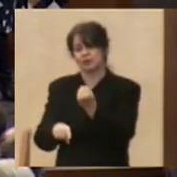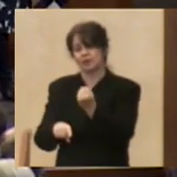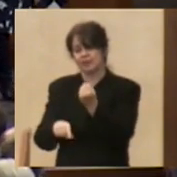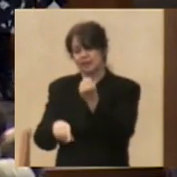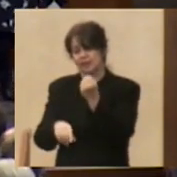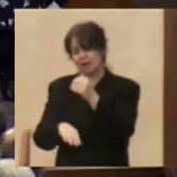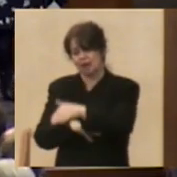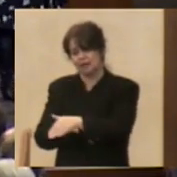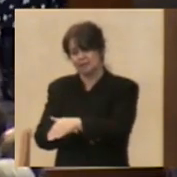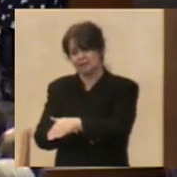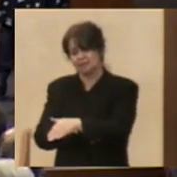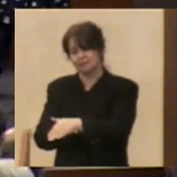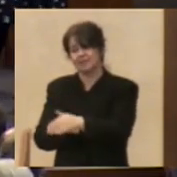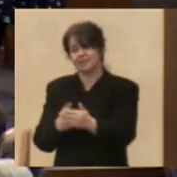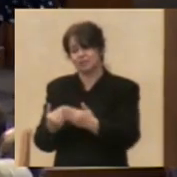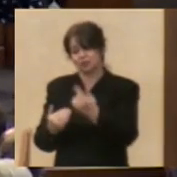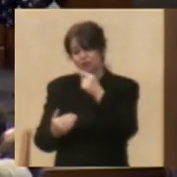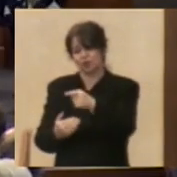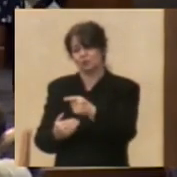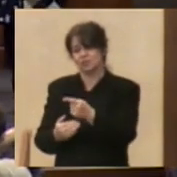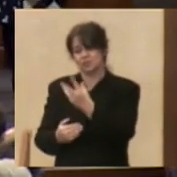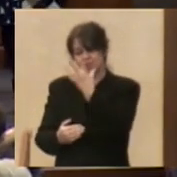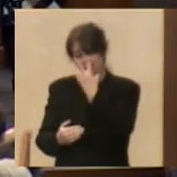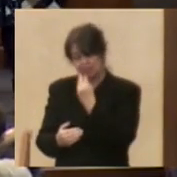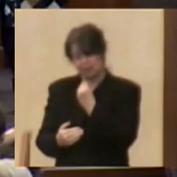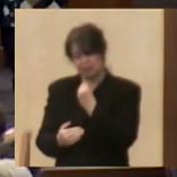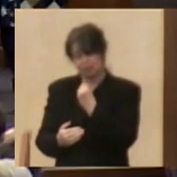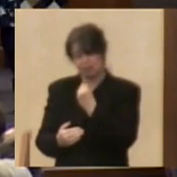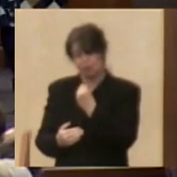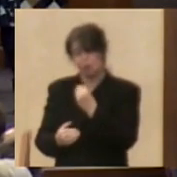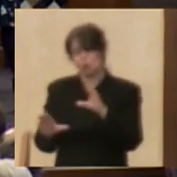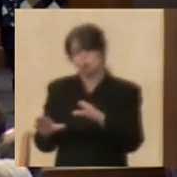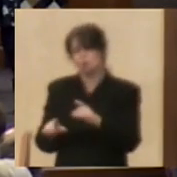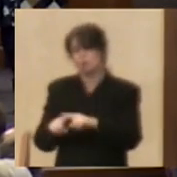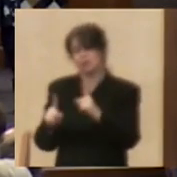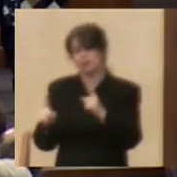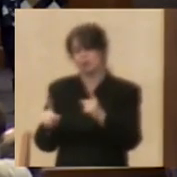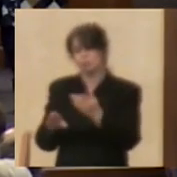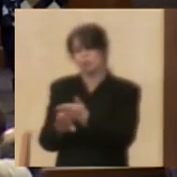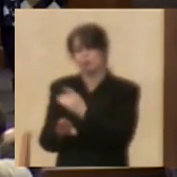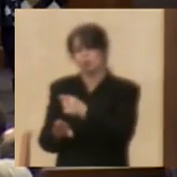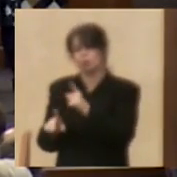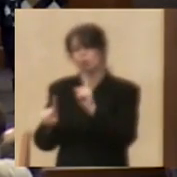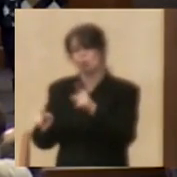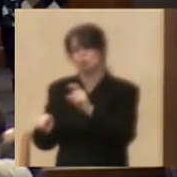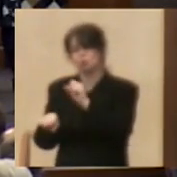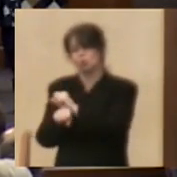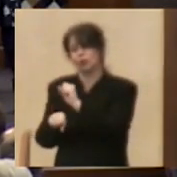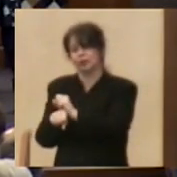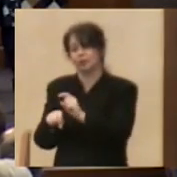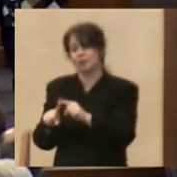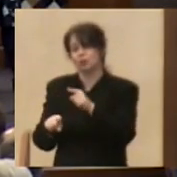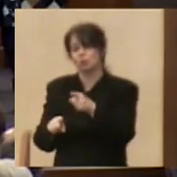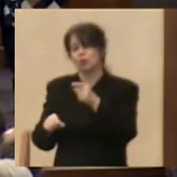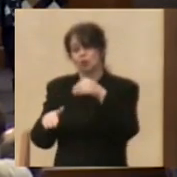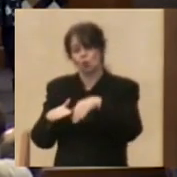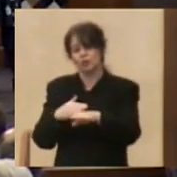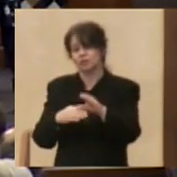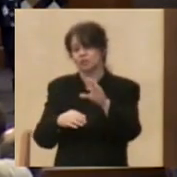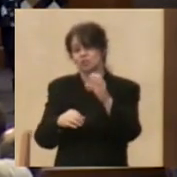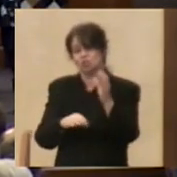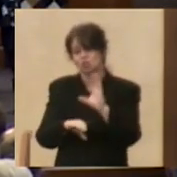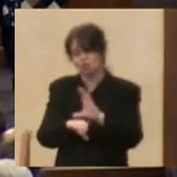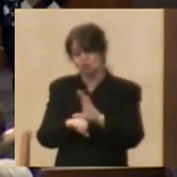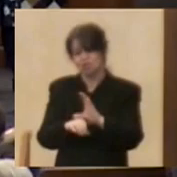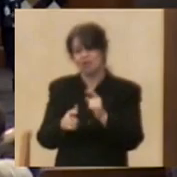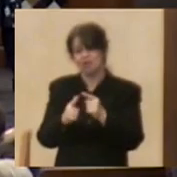just to sleep a little bit longer or do something else before that night shift, but you go into church and you worship and then you go